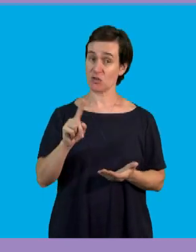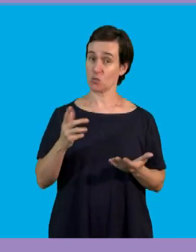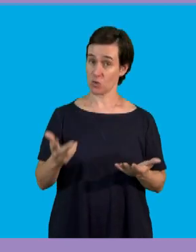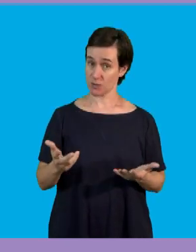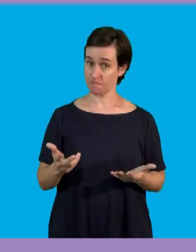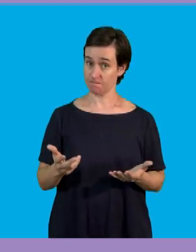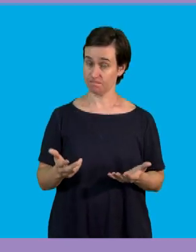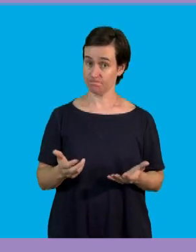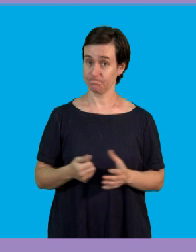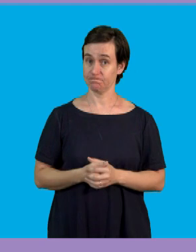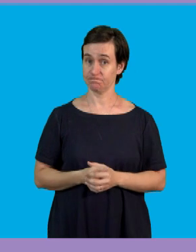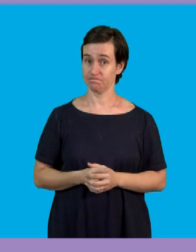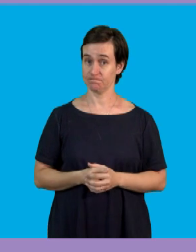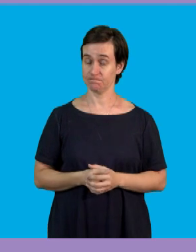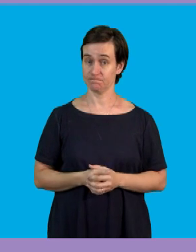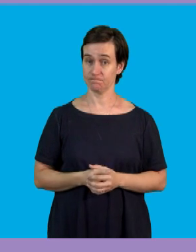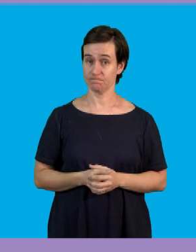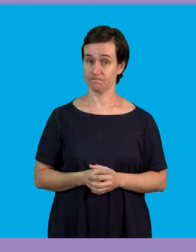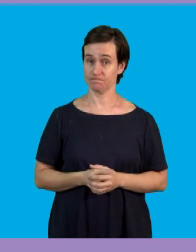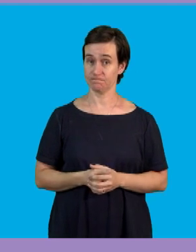to get there is